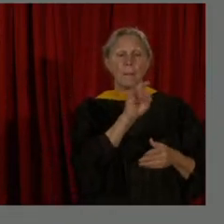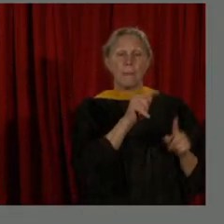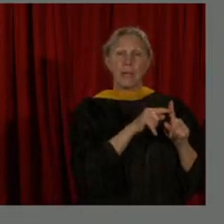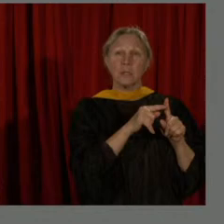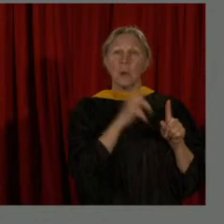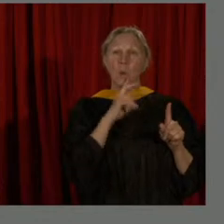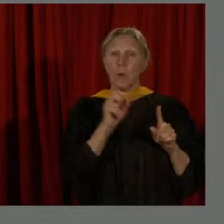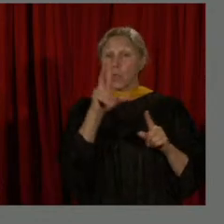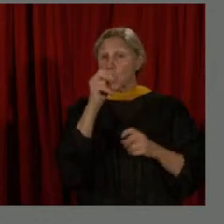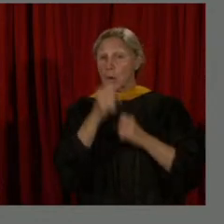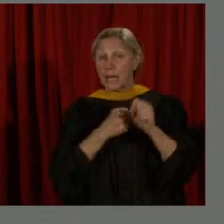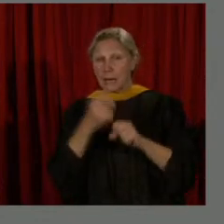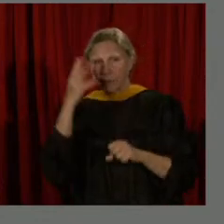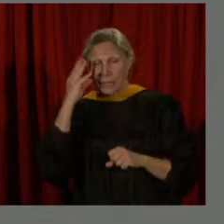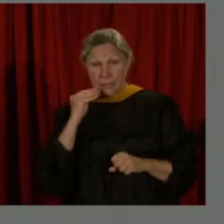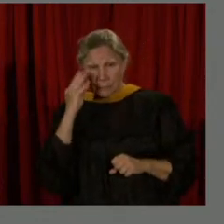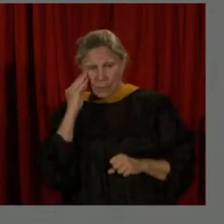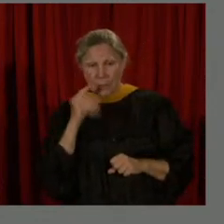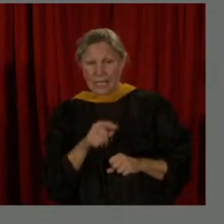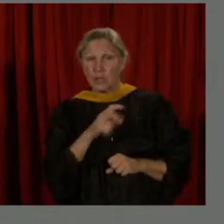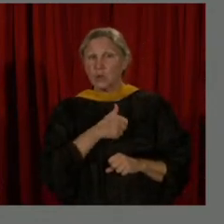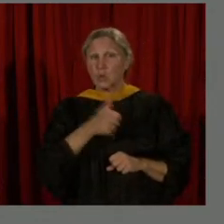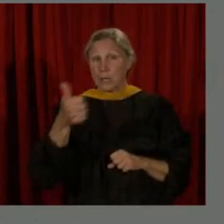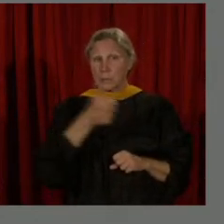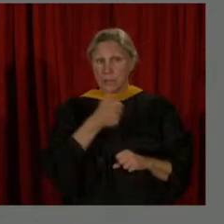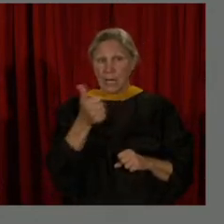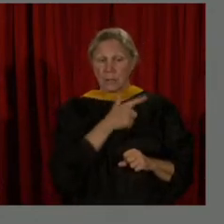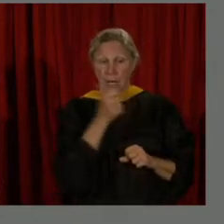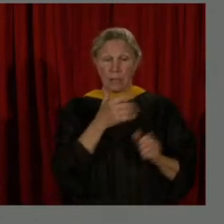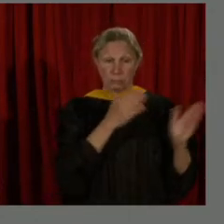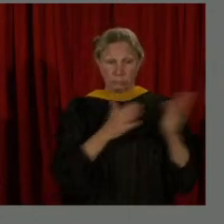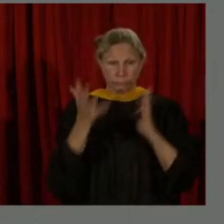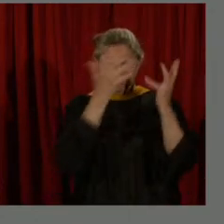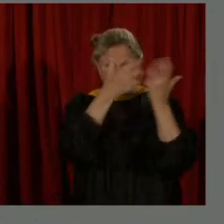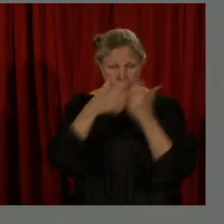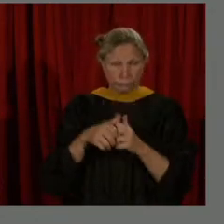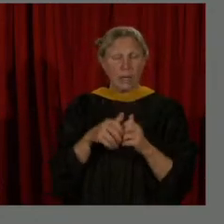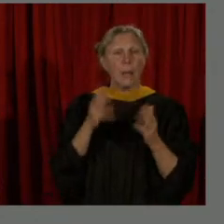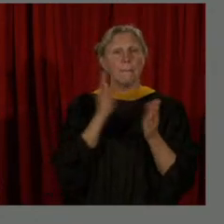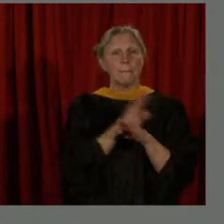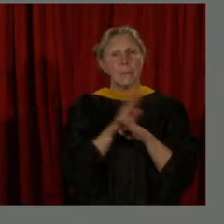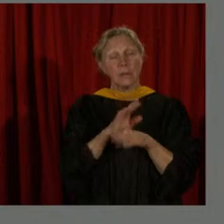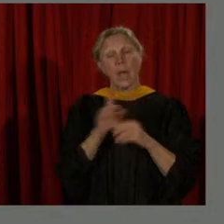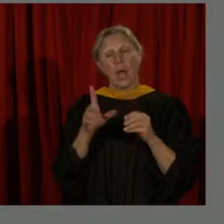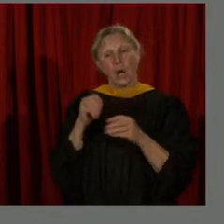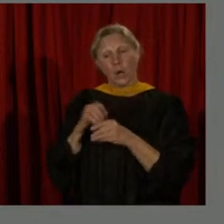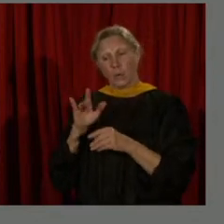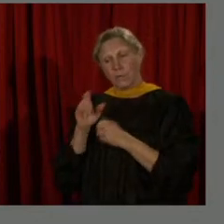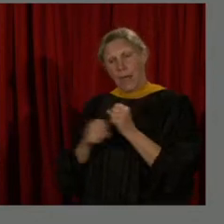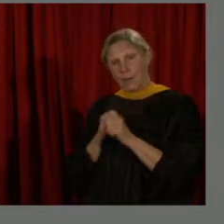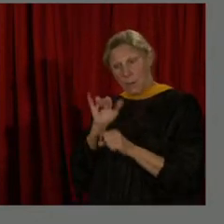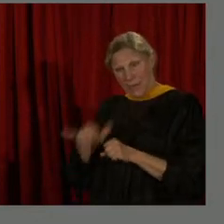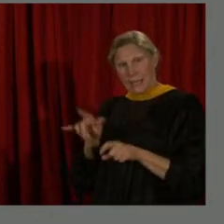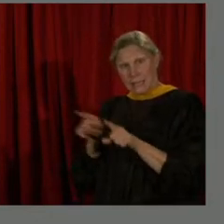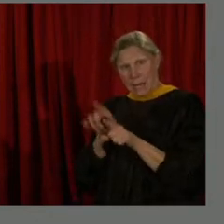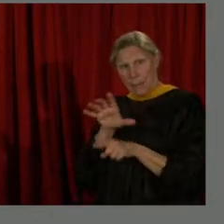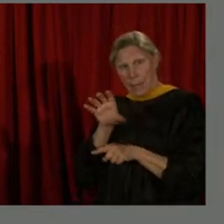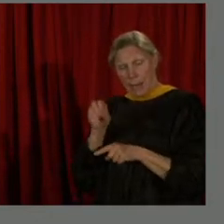of experience in the transportation and logistics industry, including 25 years with the company.